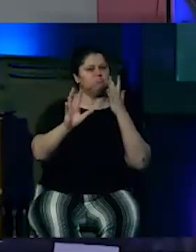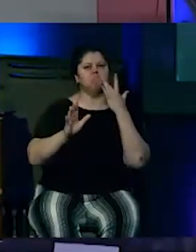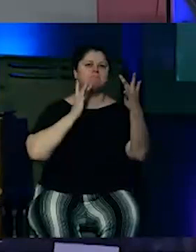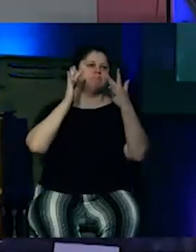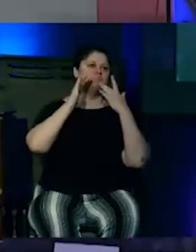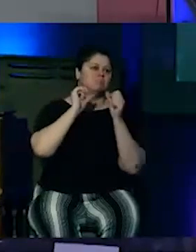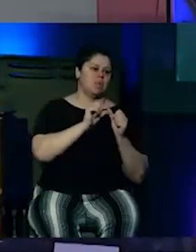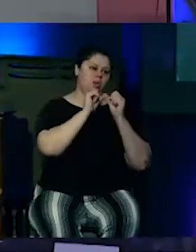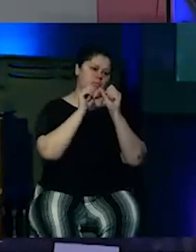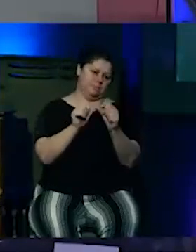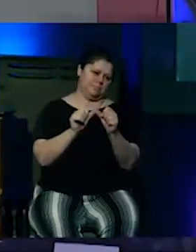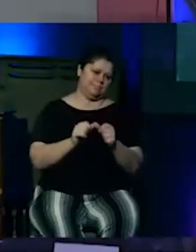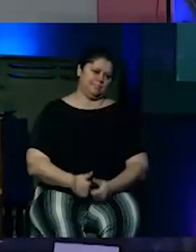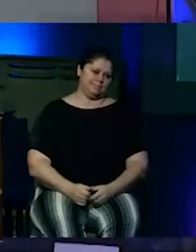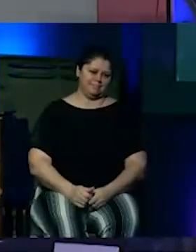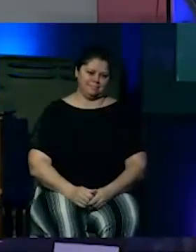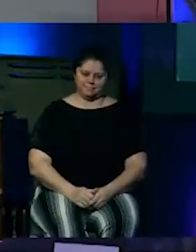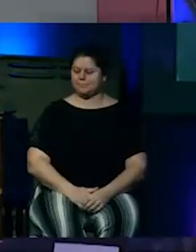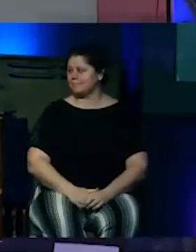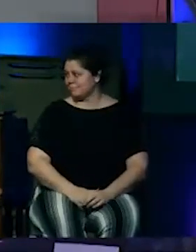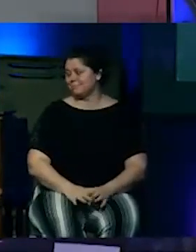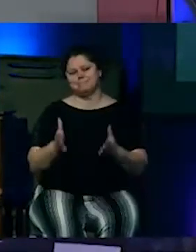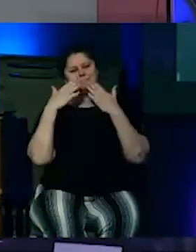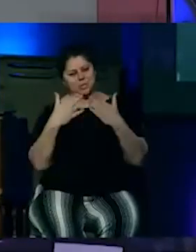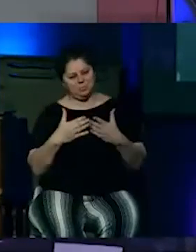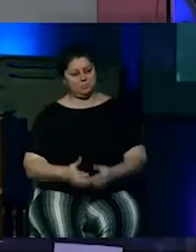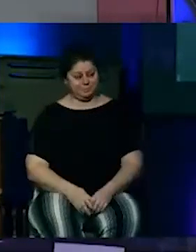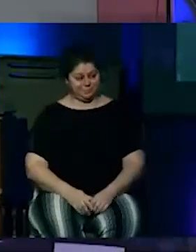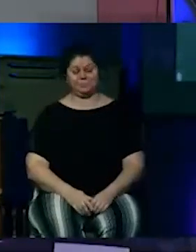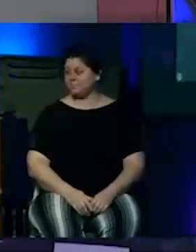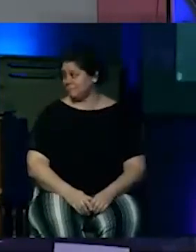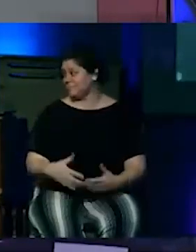sing on. Thank you.